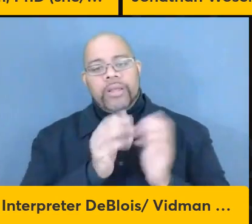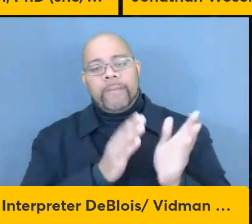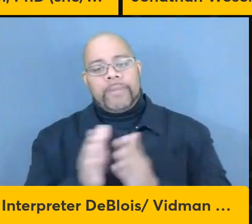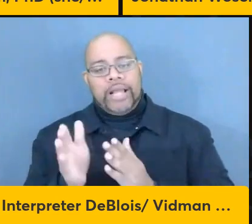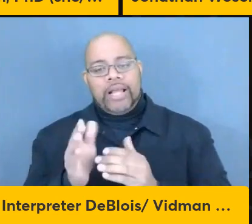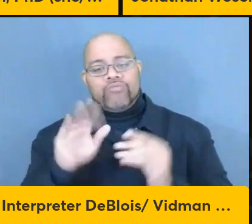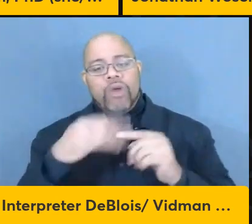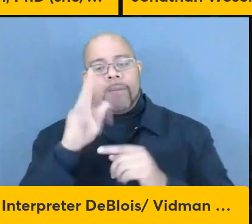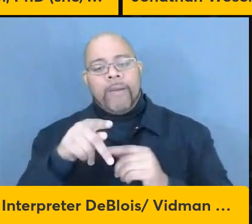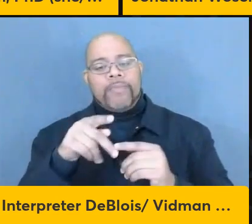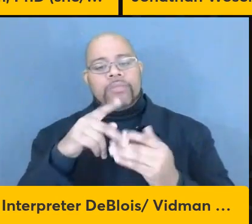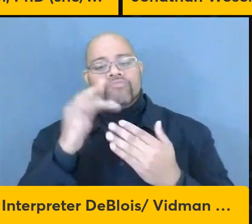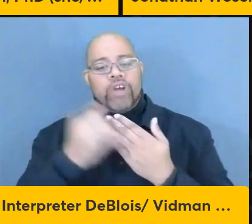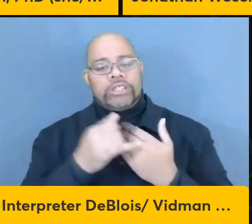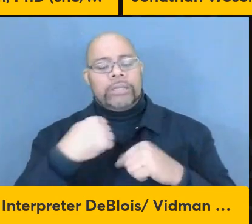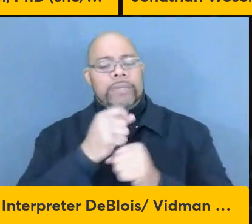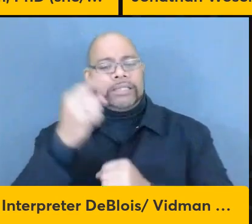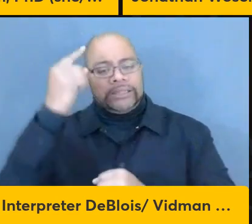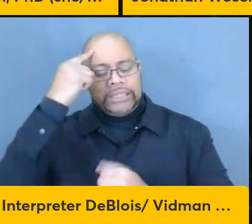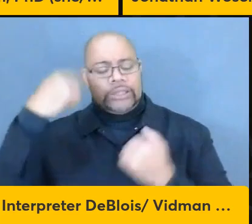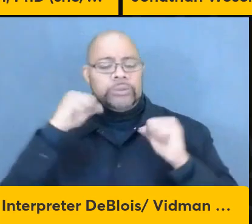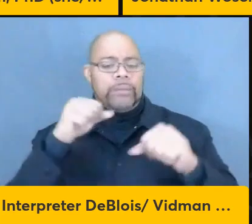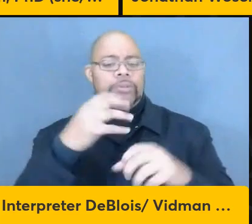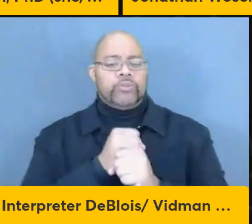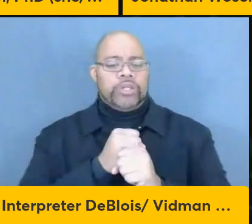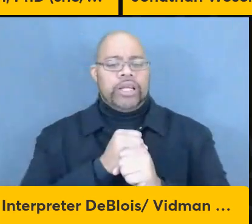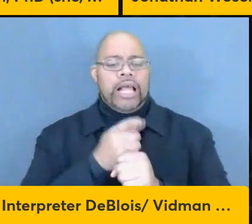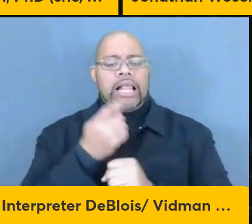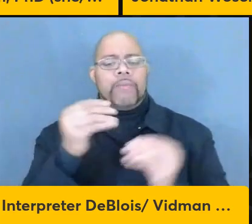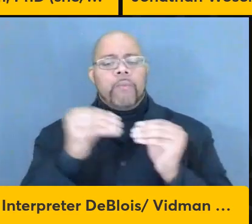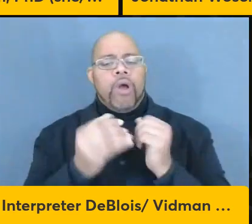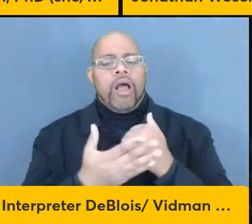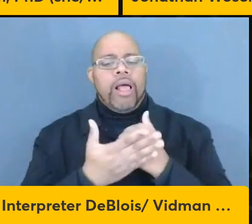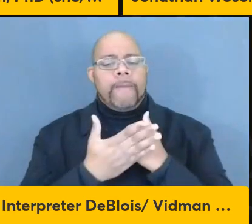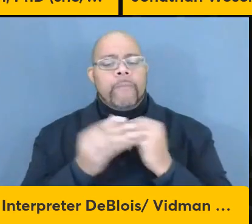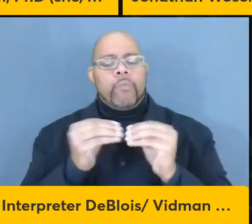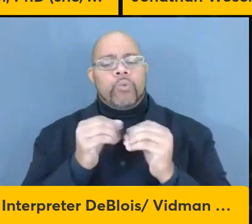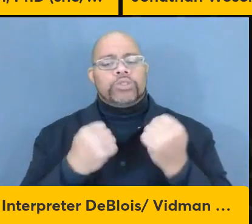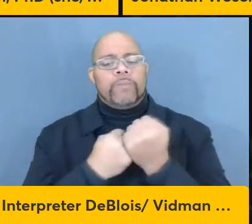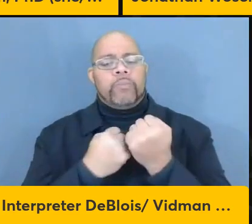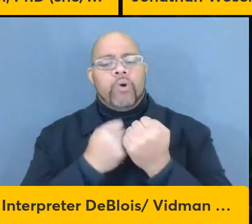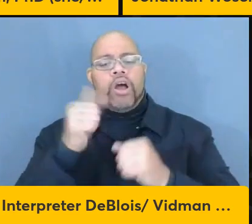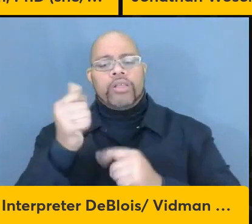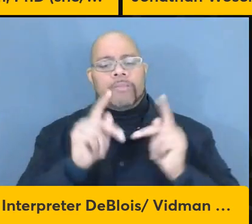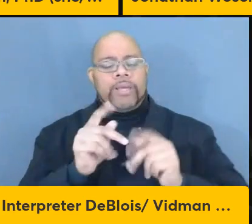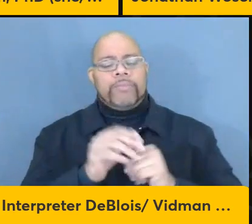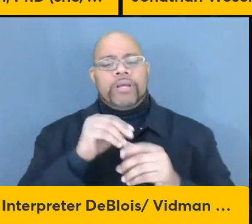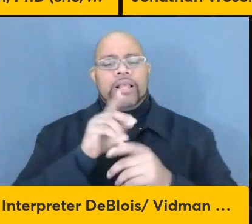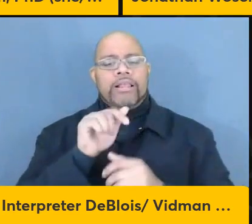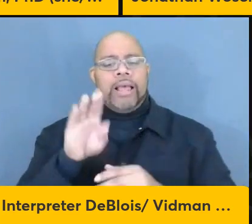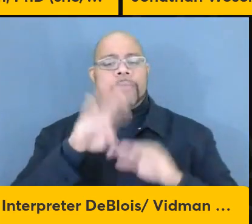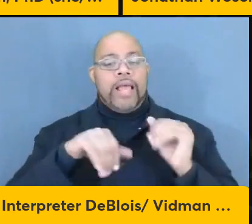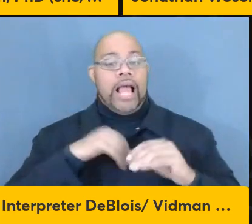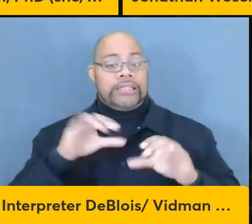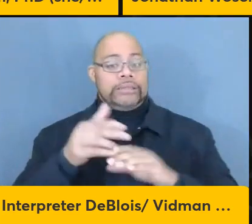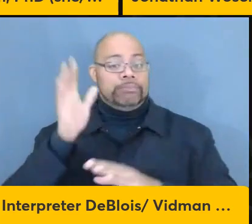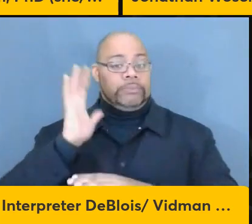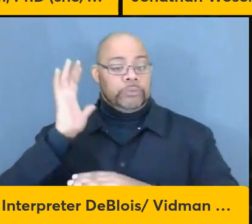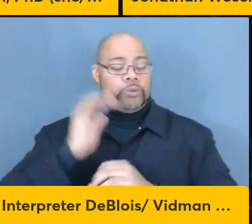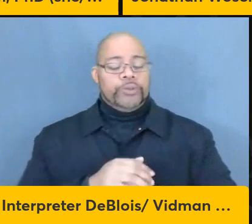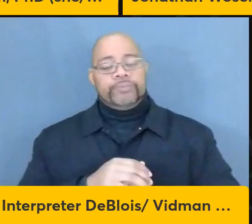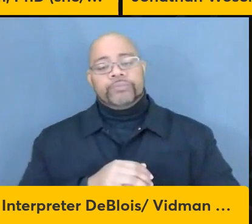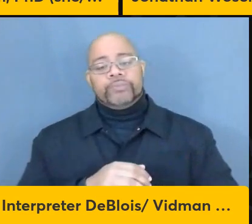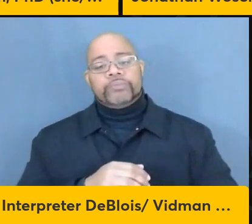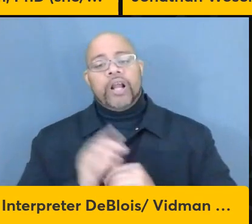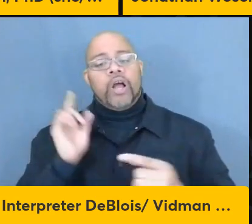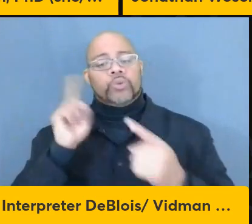to wrap up the project that made sense, and I was able to get a little more help and a little more support from other people in the lab than I had been getting